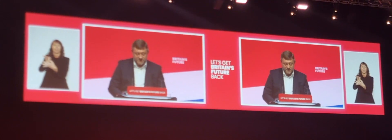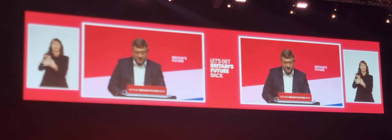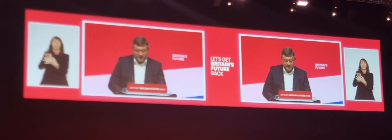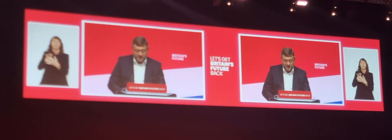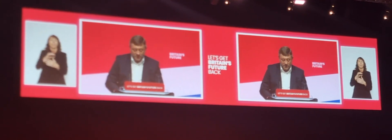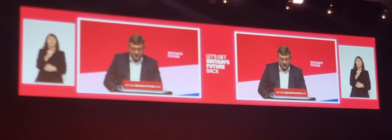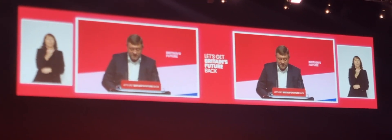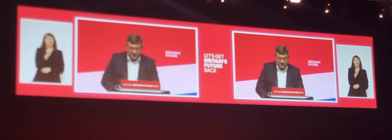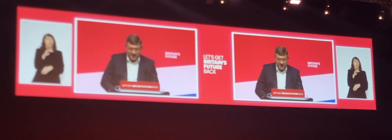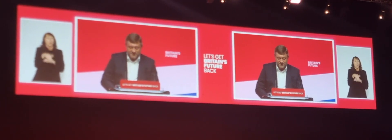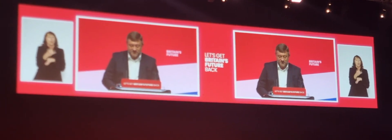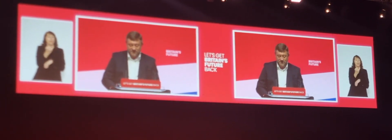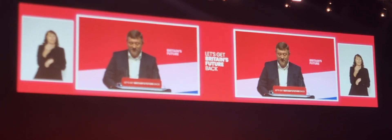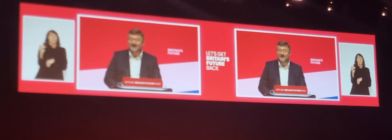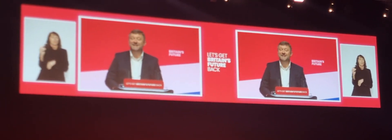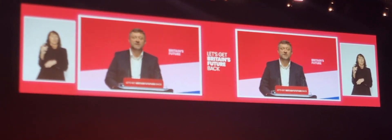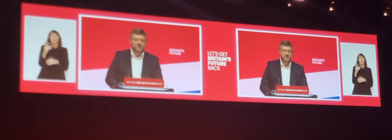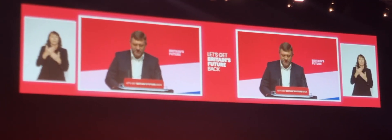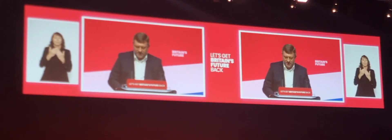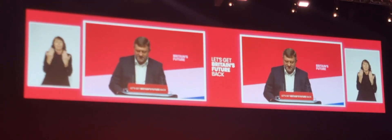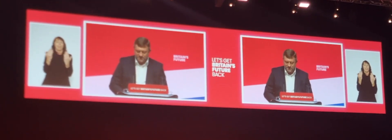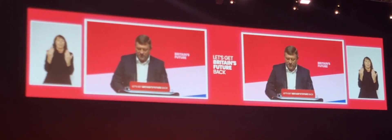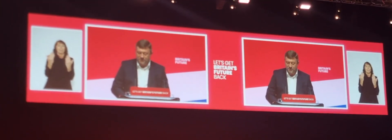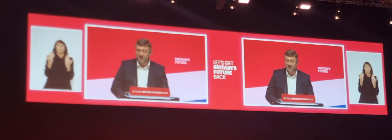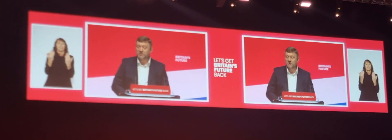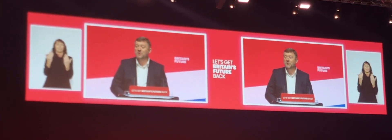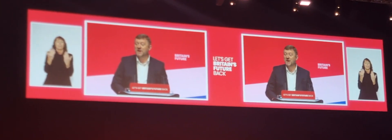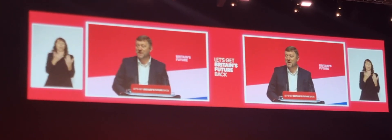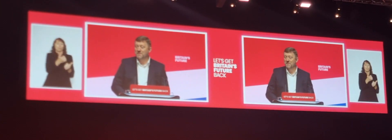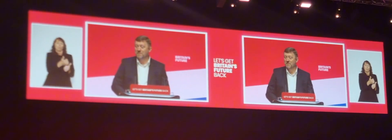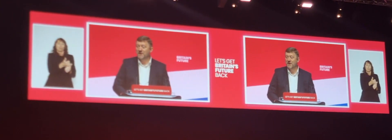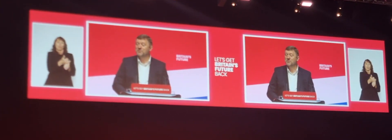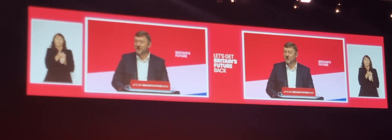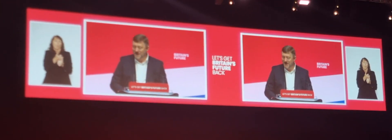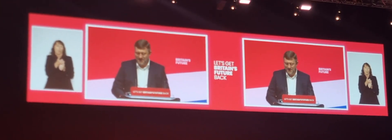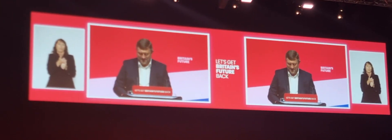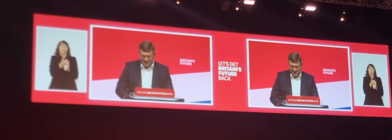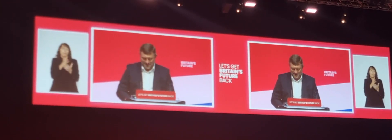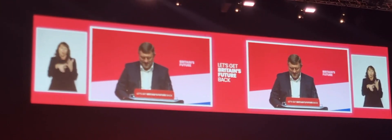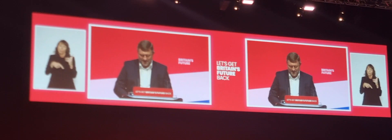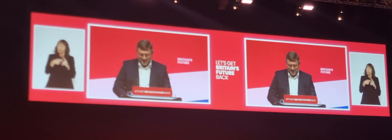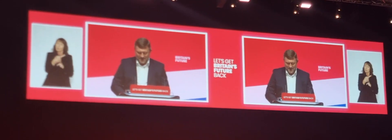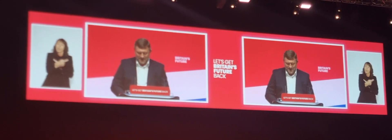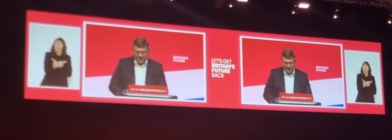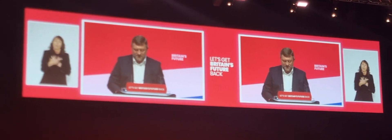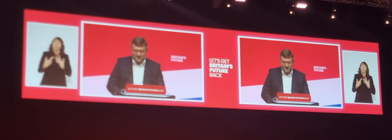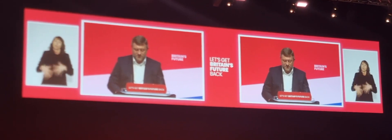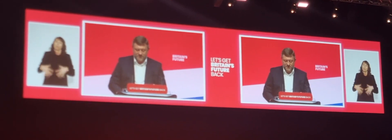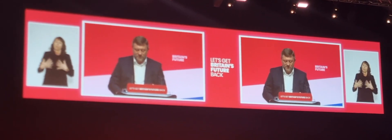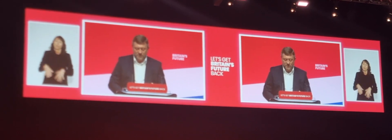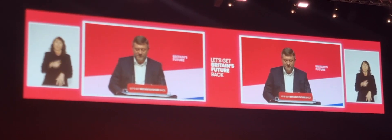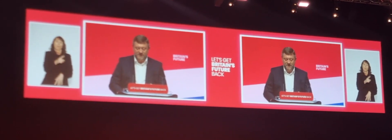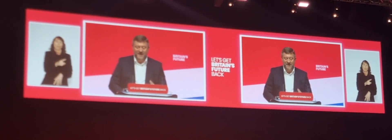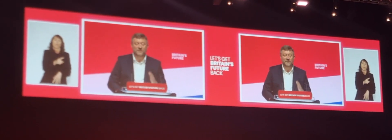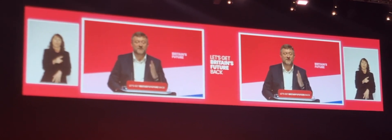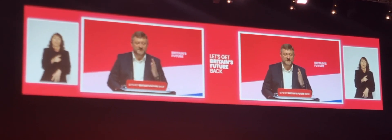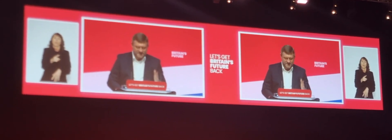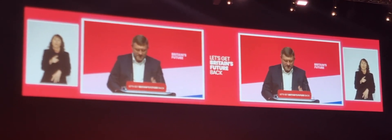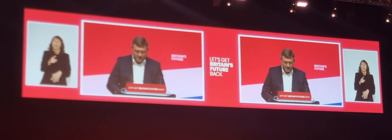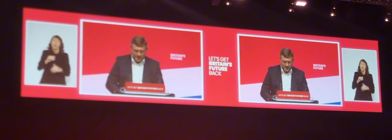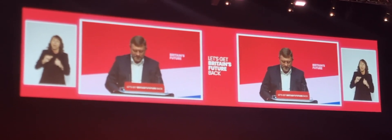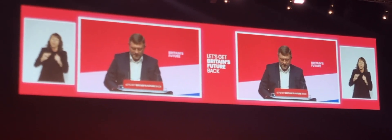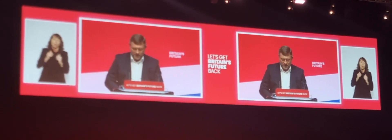600 deaths of dozens of years of unconditional support by UK gives to the world a